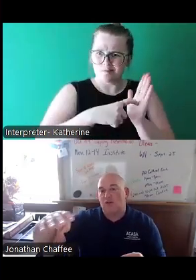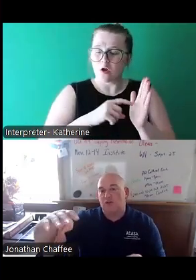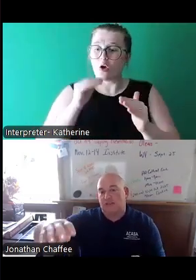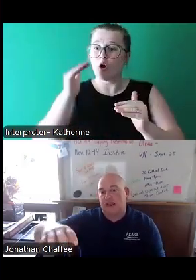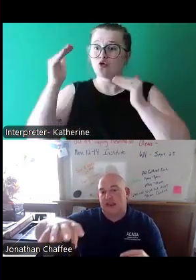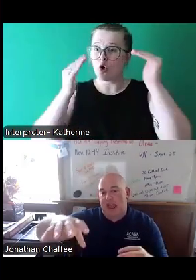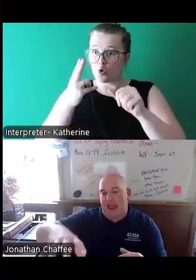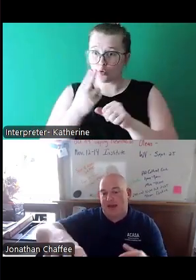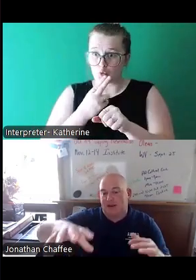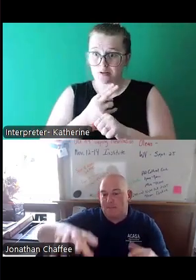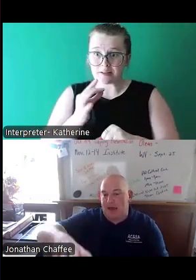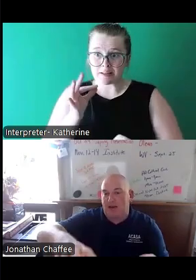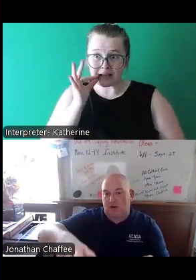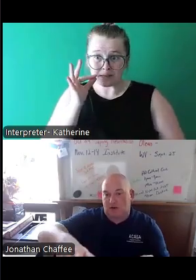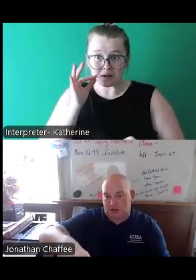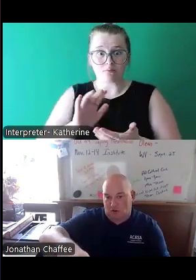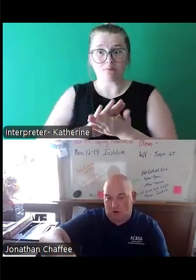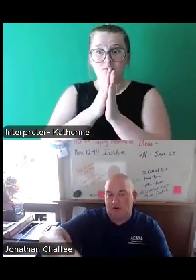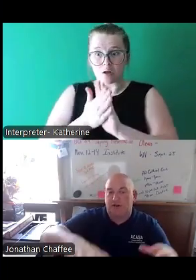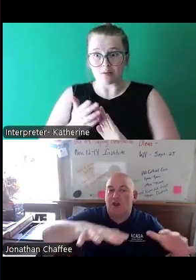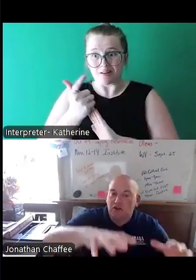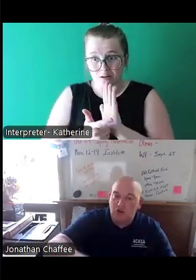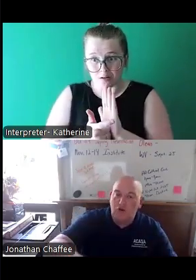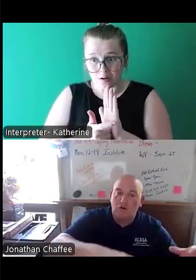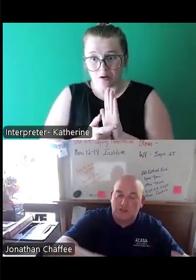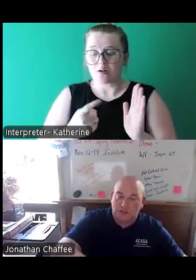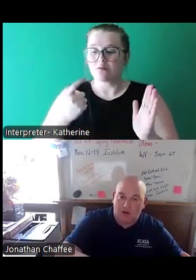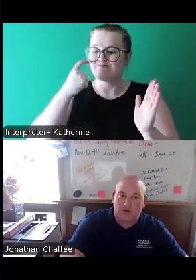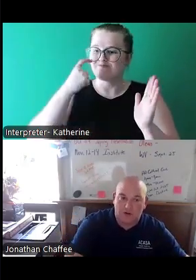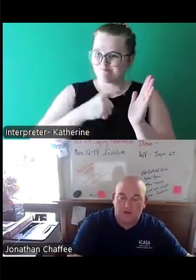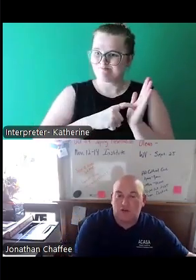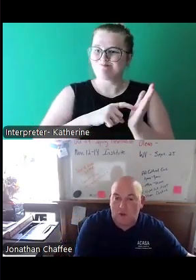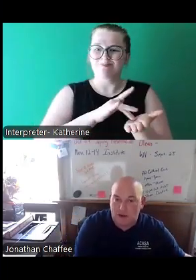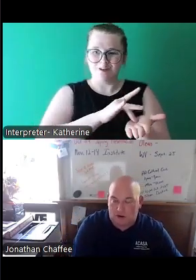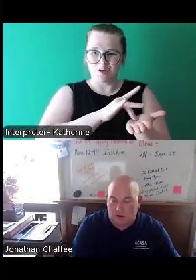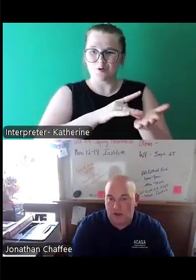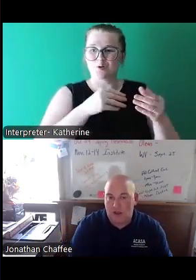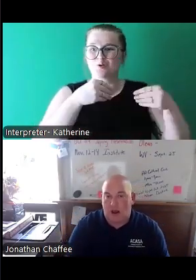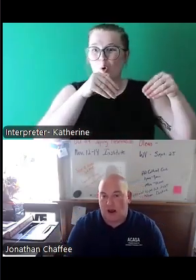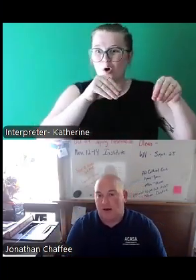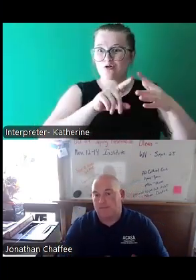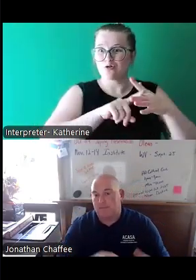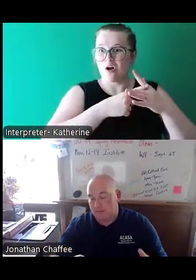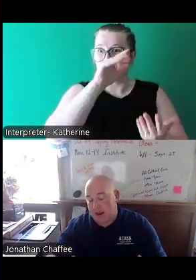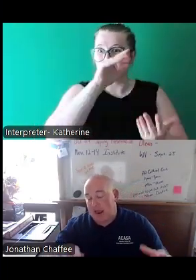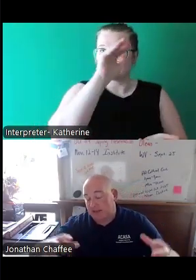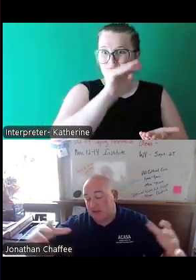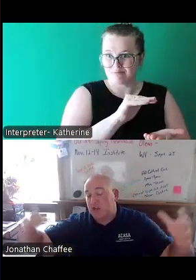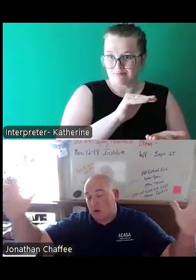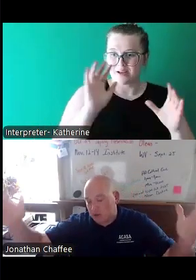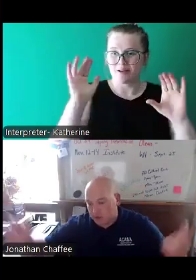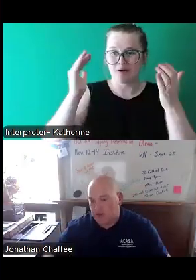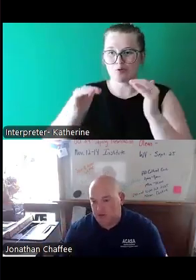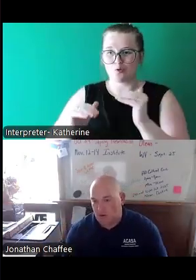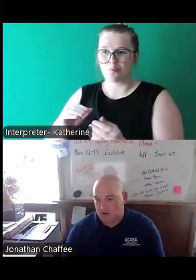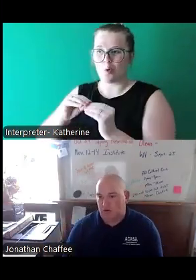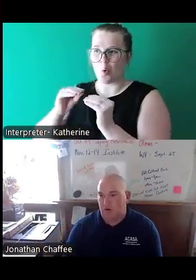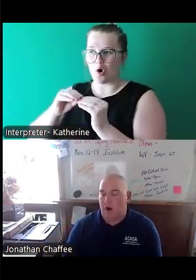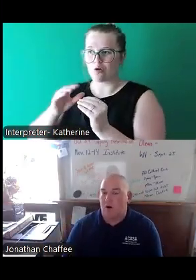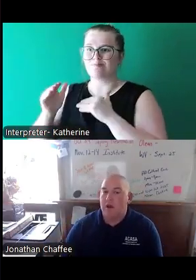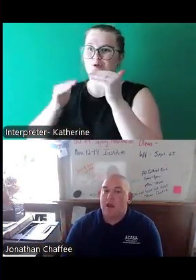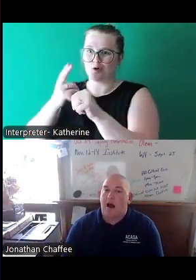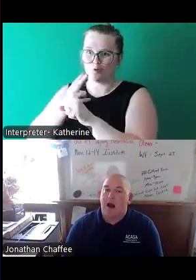do see as medical stores do start to dwindle as adult use